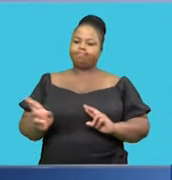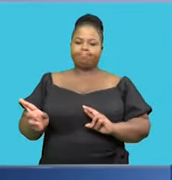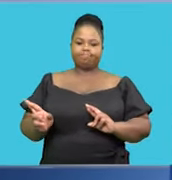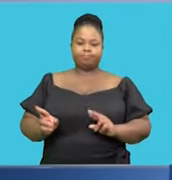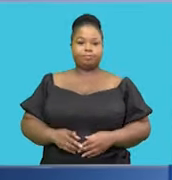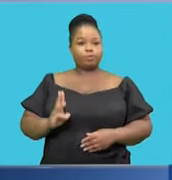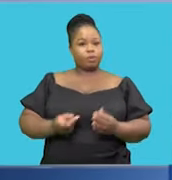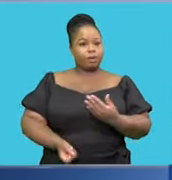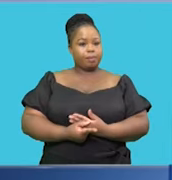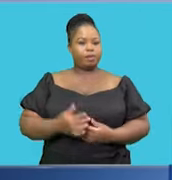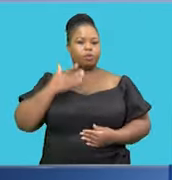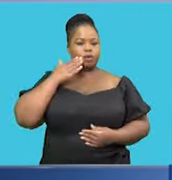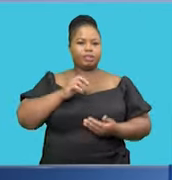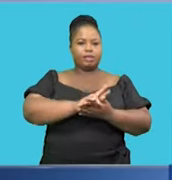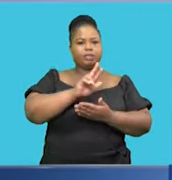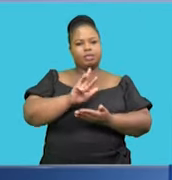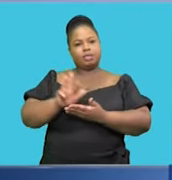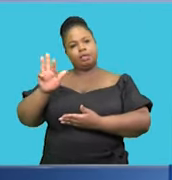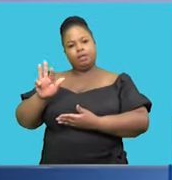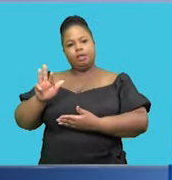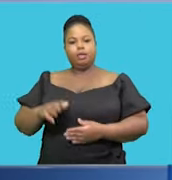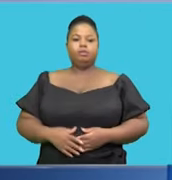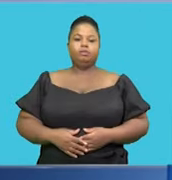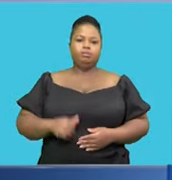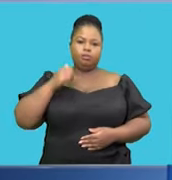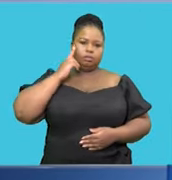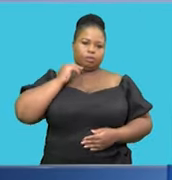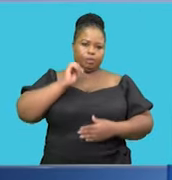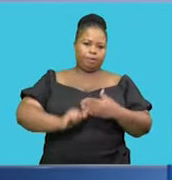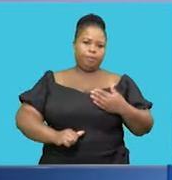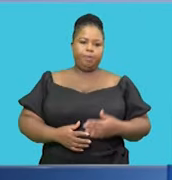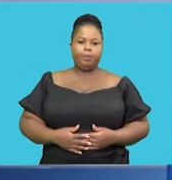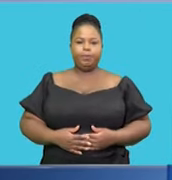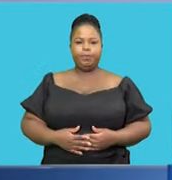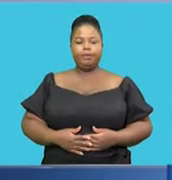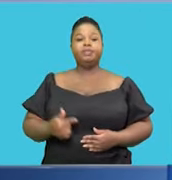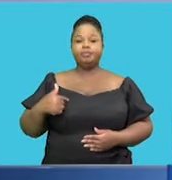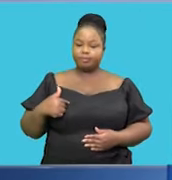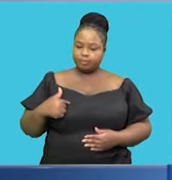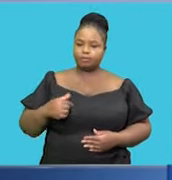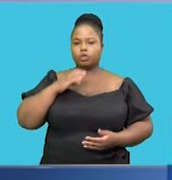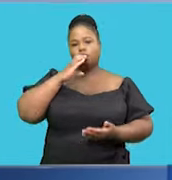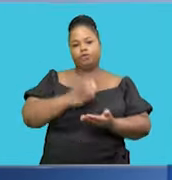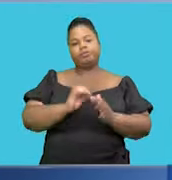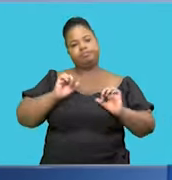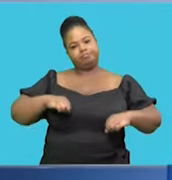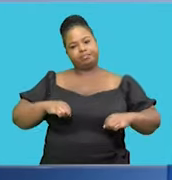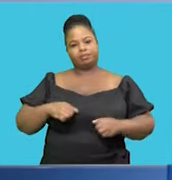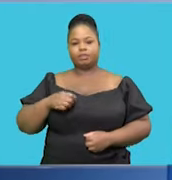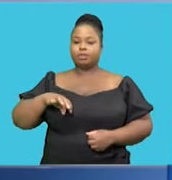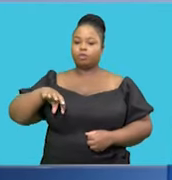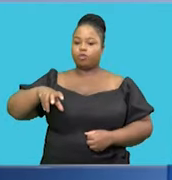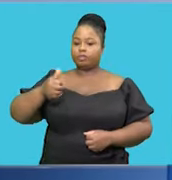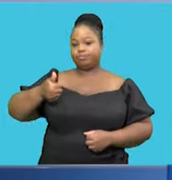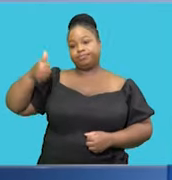set to take place on the 18th and 19th of November. I can confirm as the head of the province